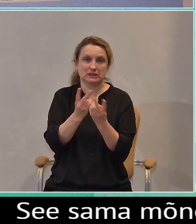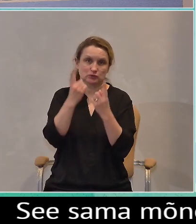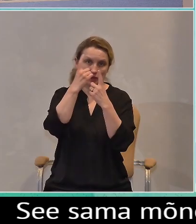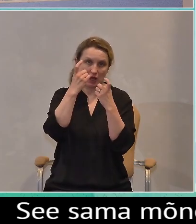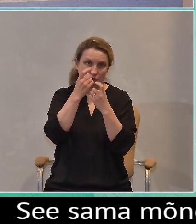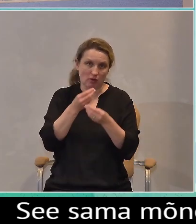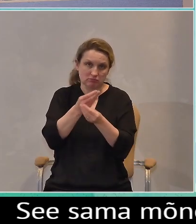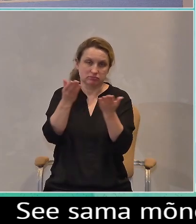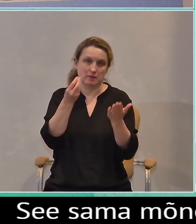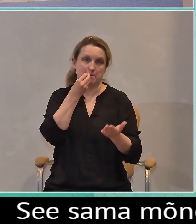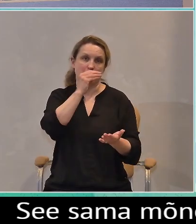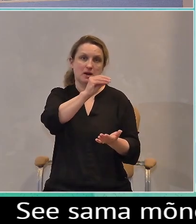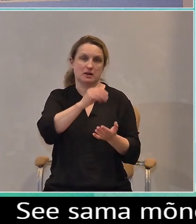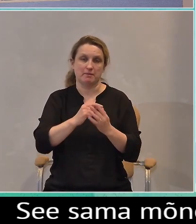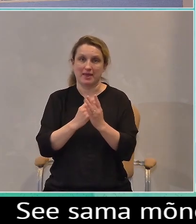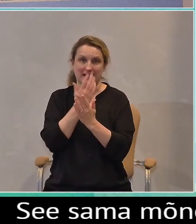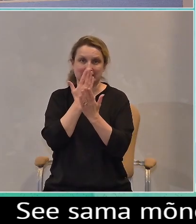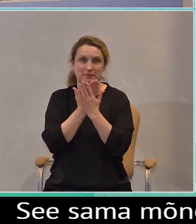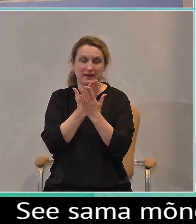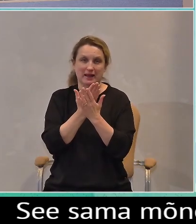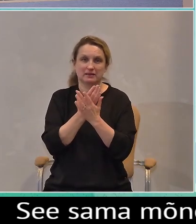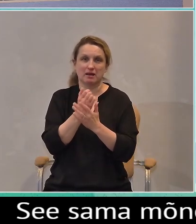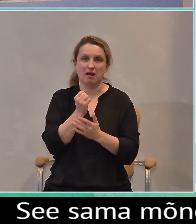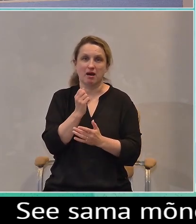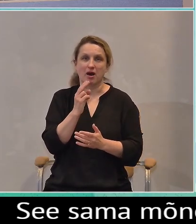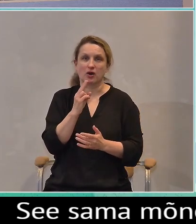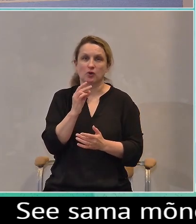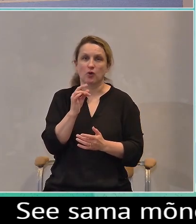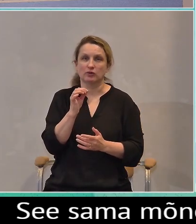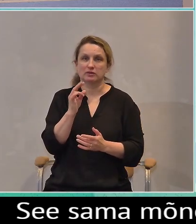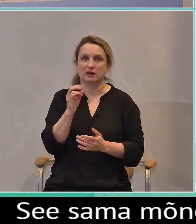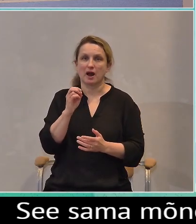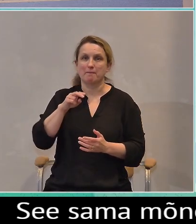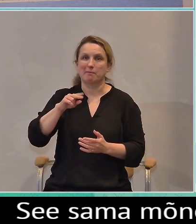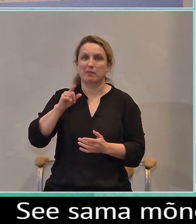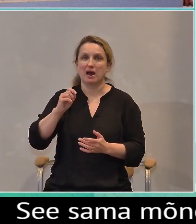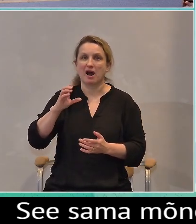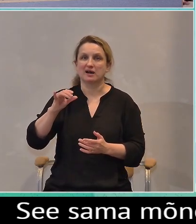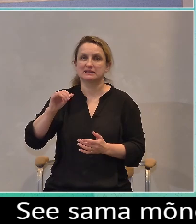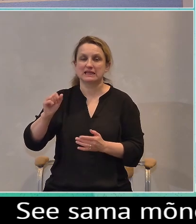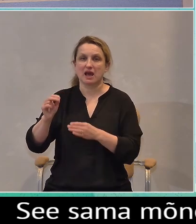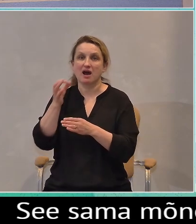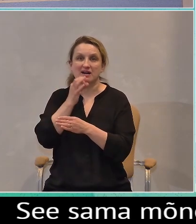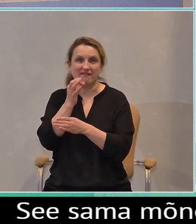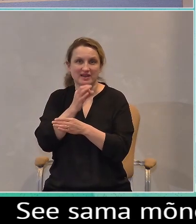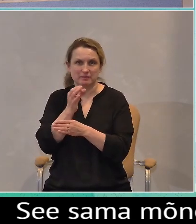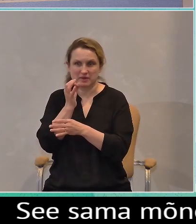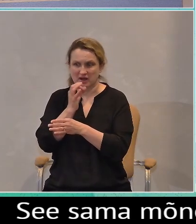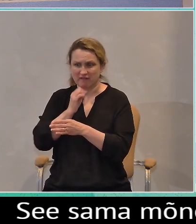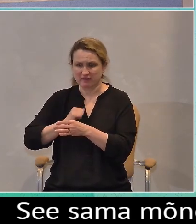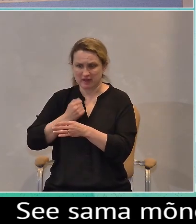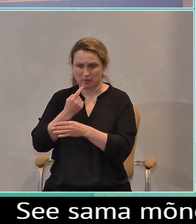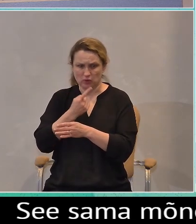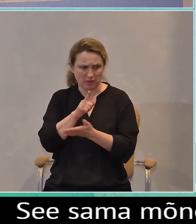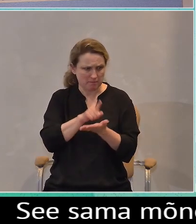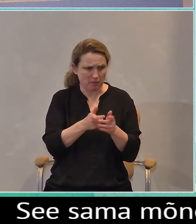drafted, and it will allow us to disseminate information better. First